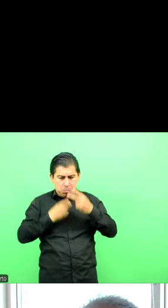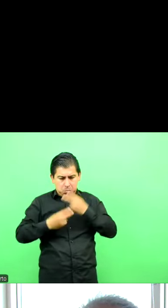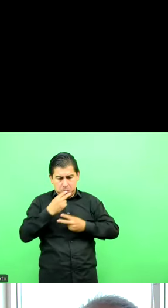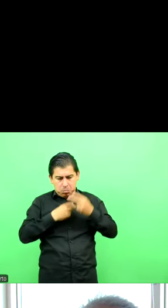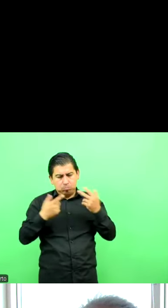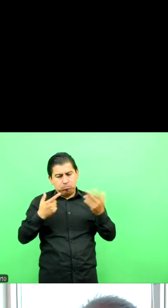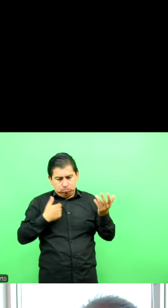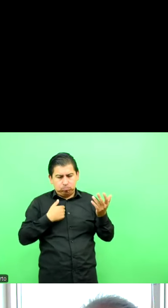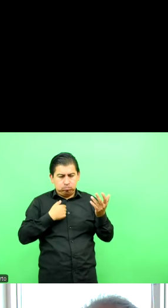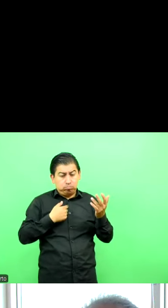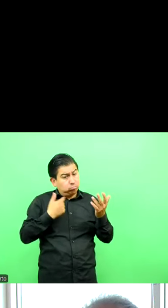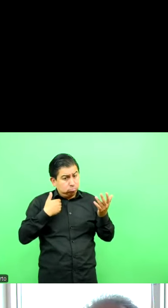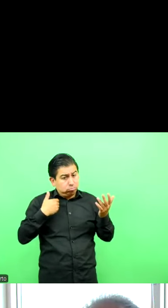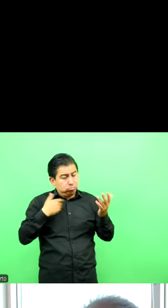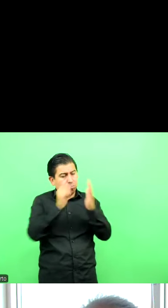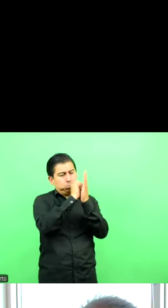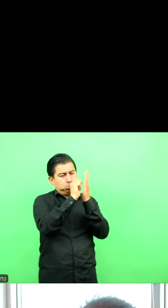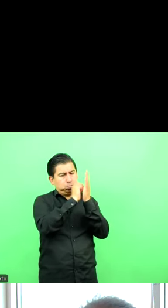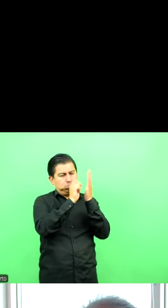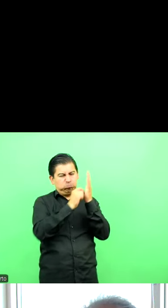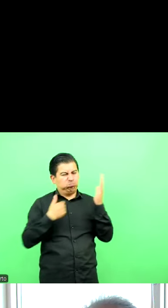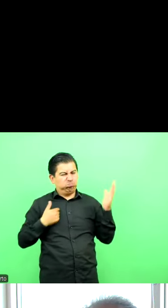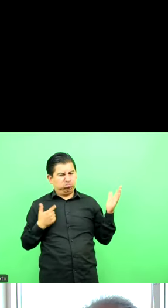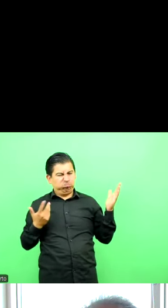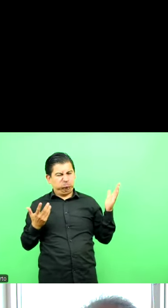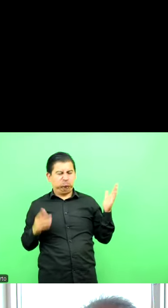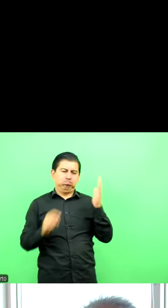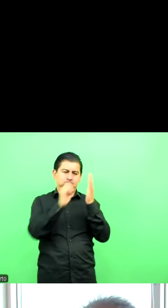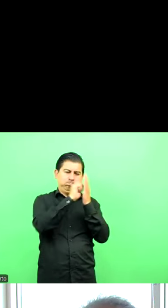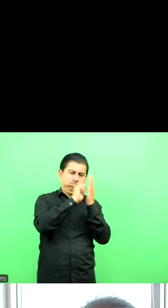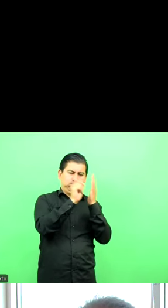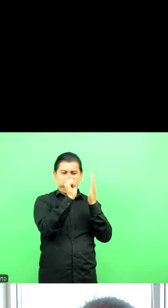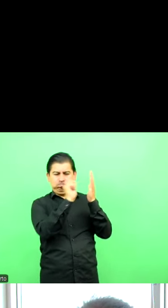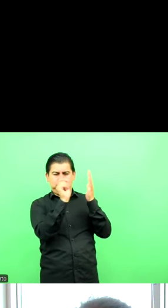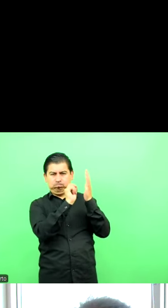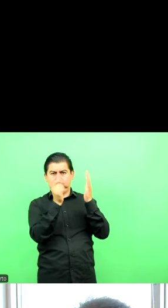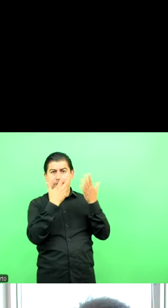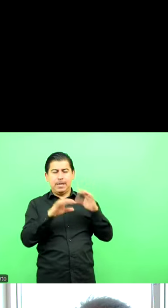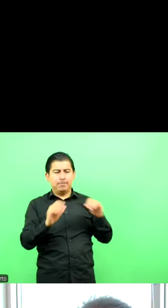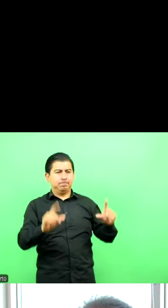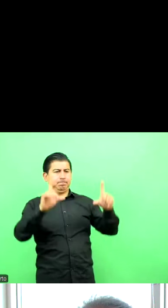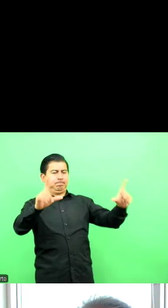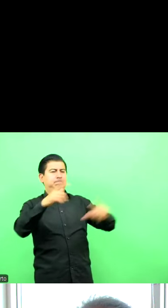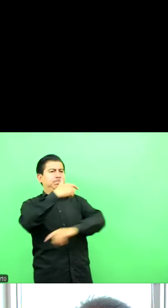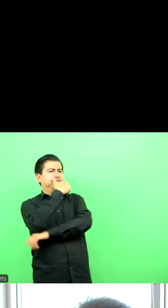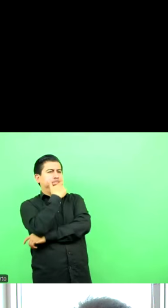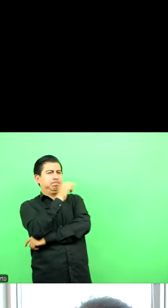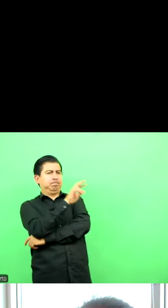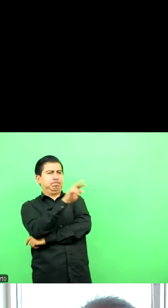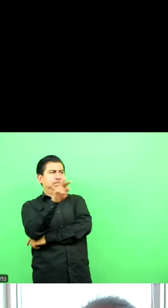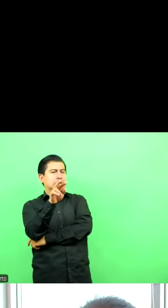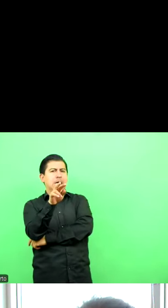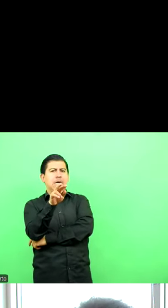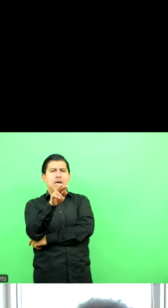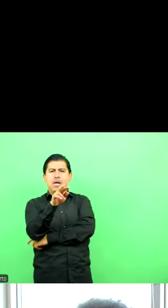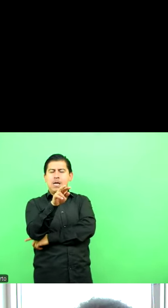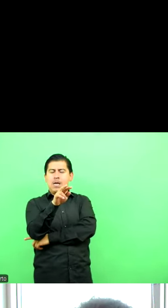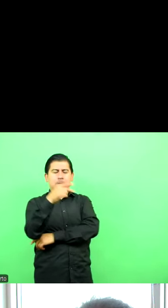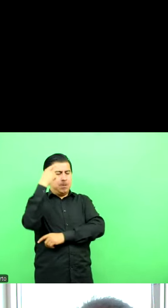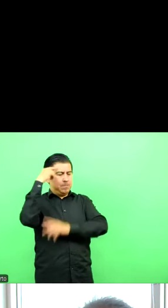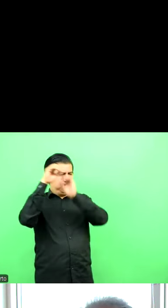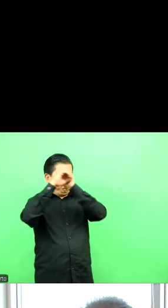the guideline that doesn't show how. We provided which activities needed, what tools are needed, and we